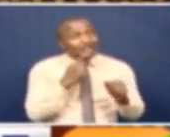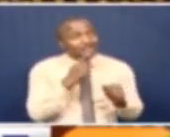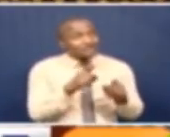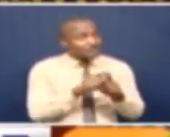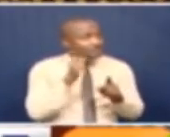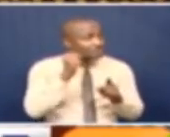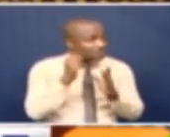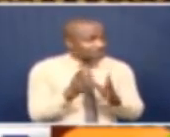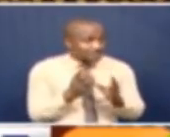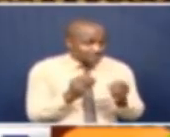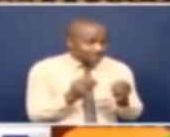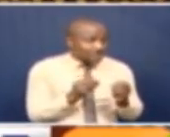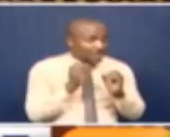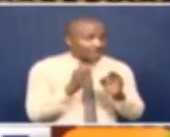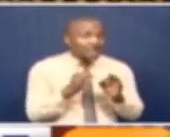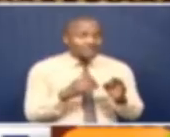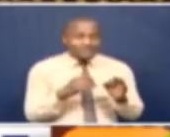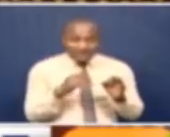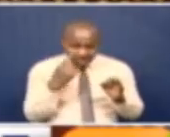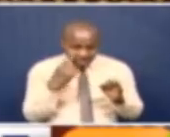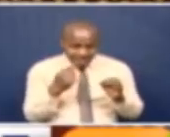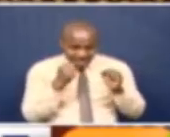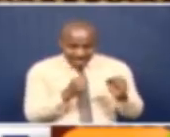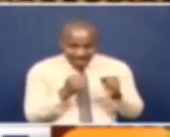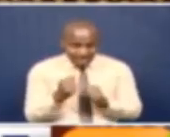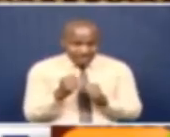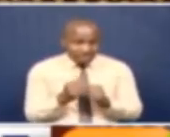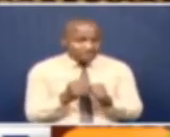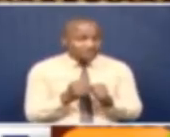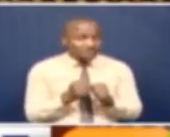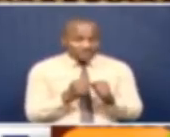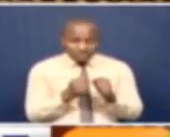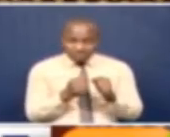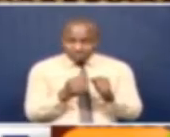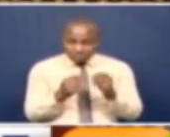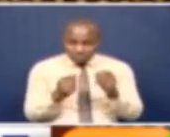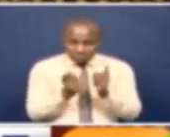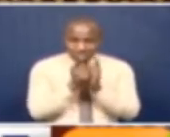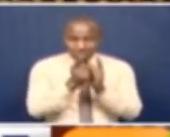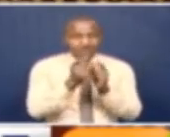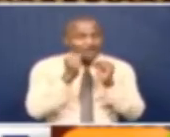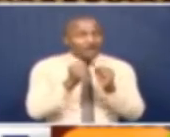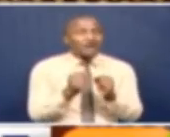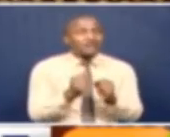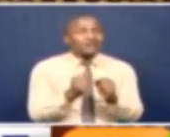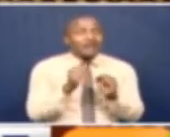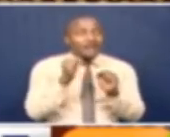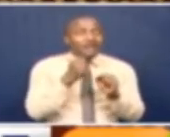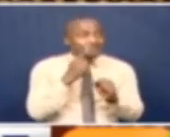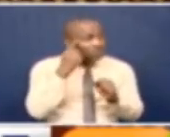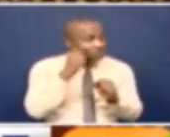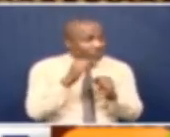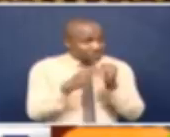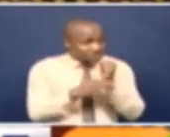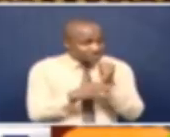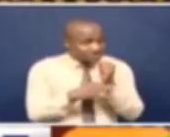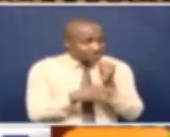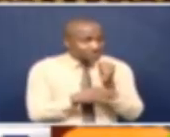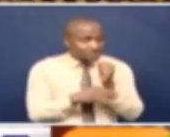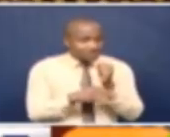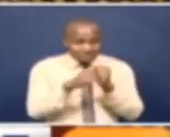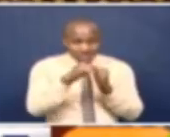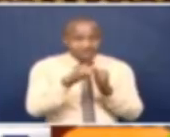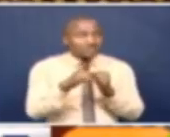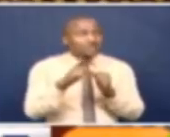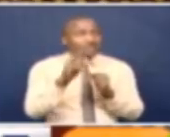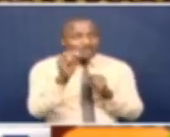politician, if I'm finding it hard to face Jeff with facts, I will go and say, do you know that Jeff is Kikuyu? And these guys